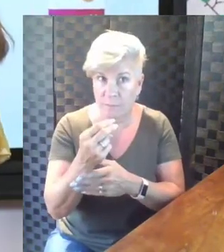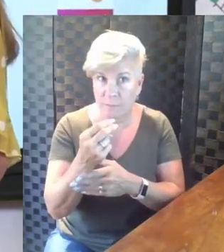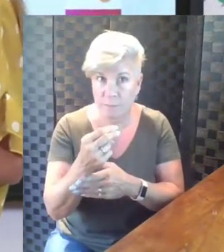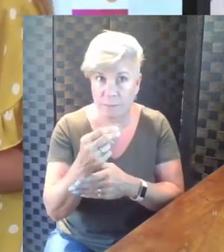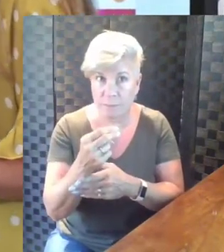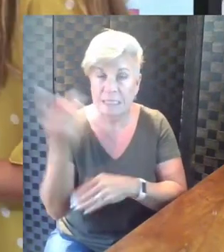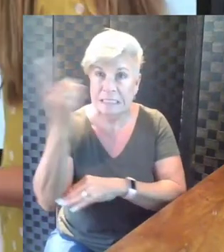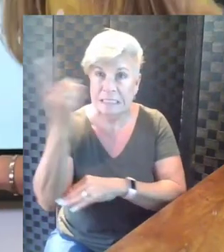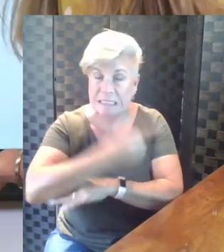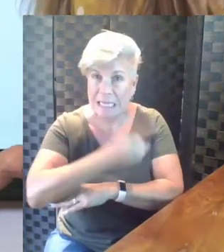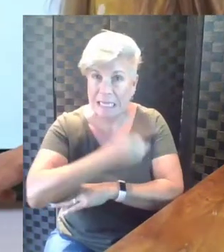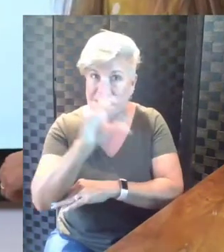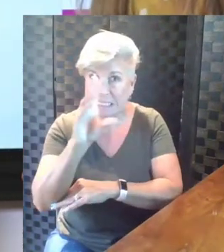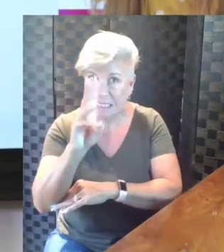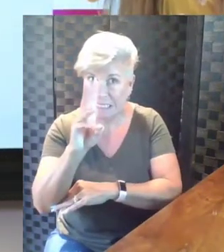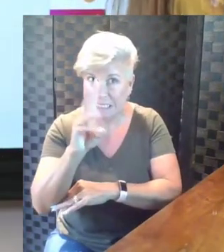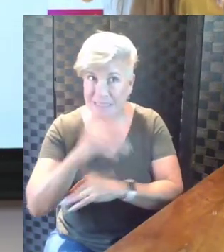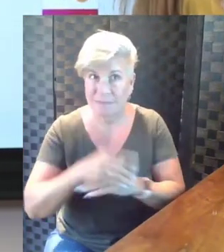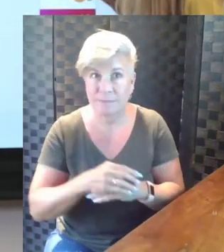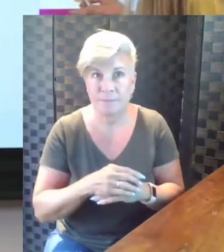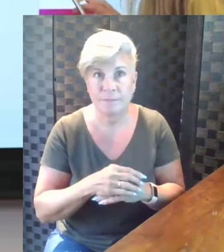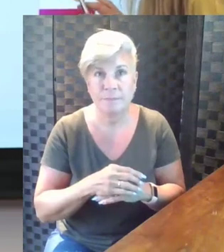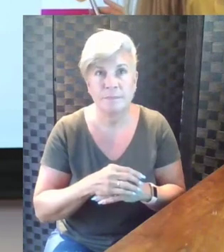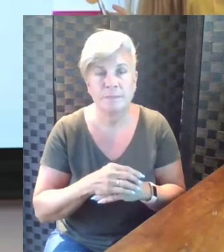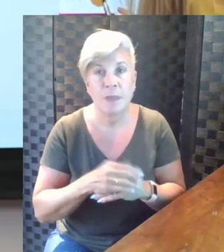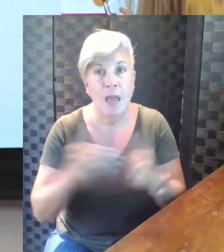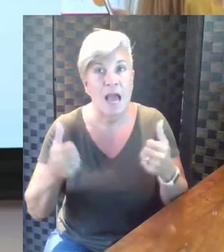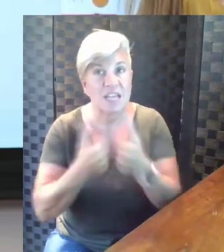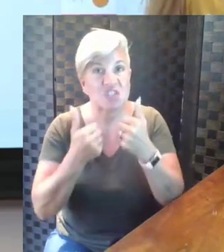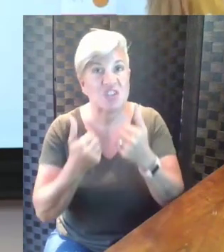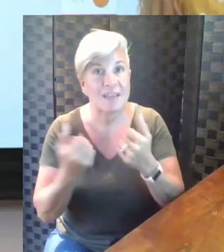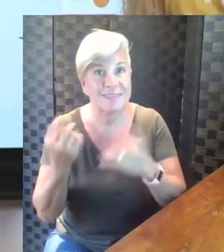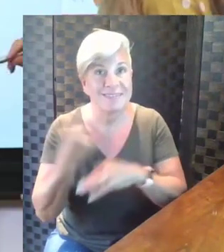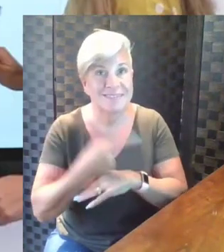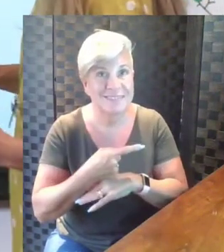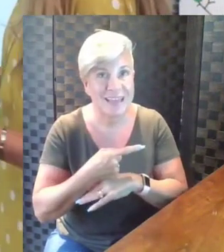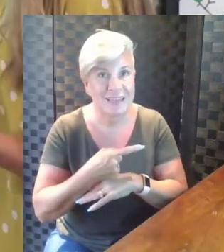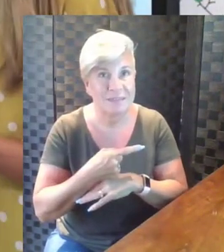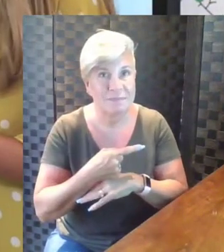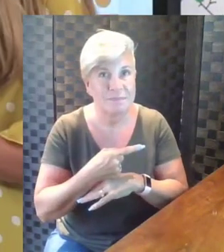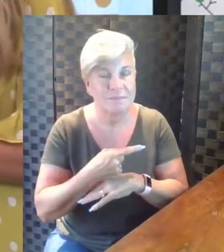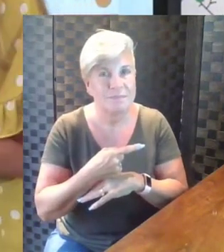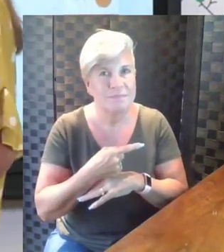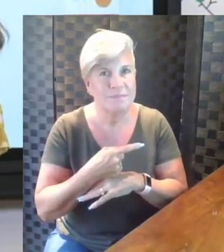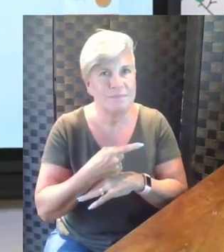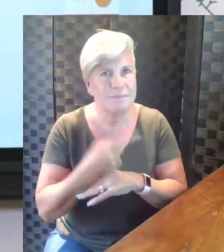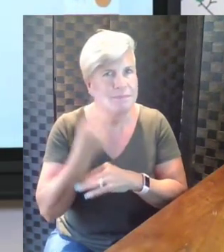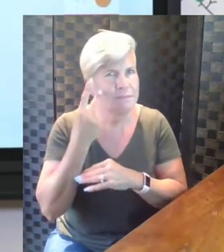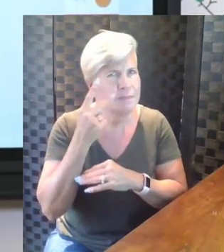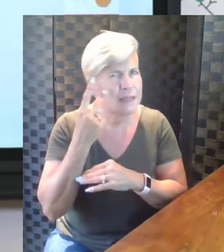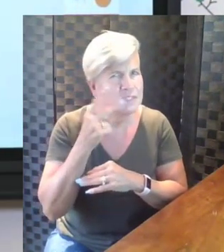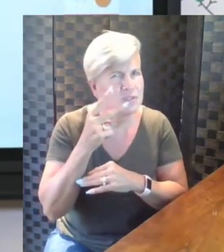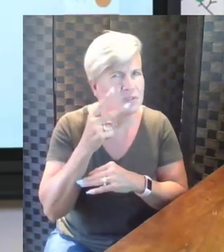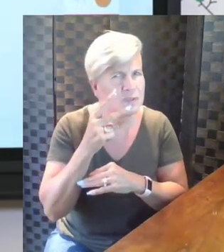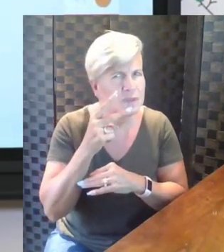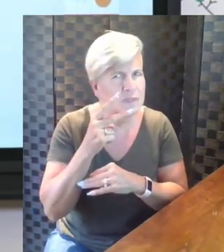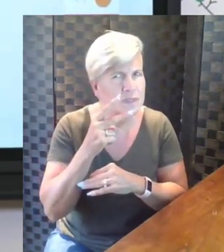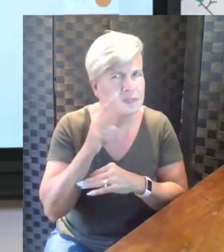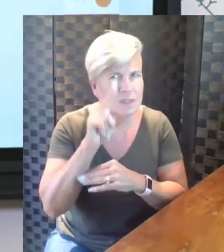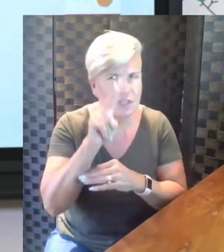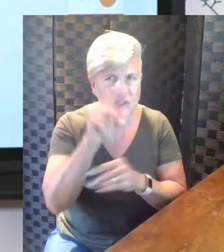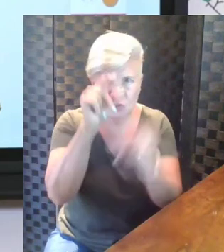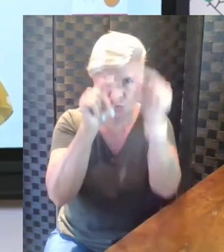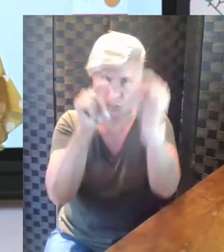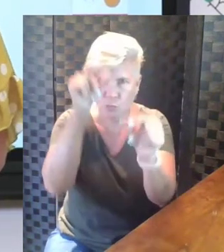which is day 6, and we're going to kick it off with a challenge today. So let's look at the